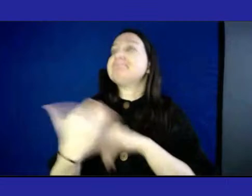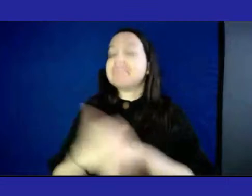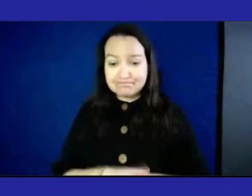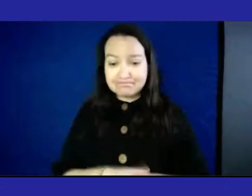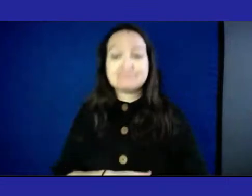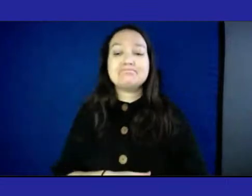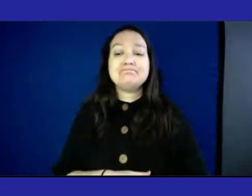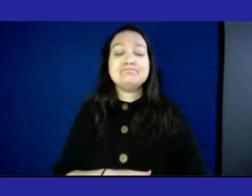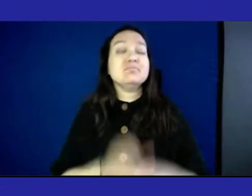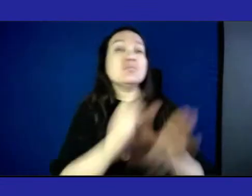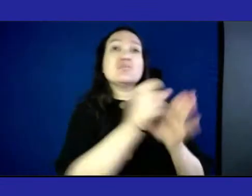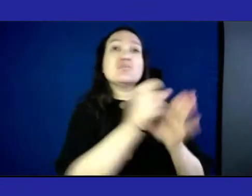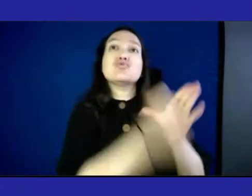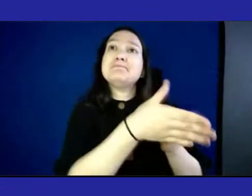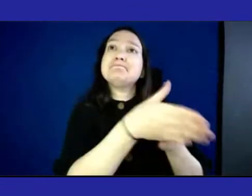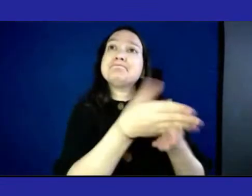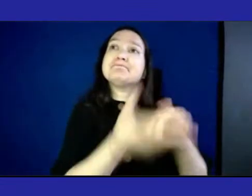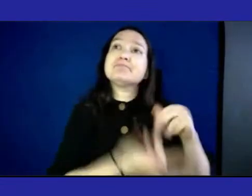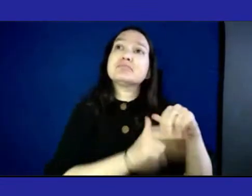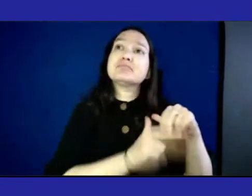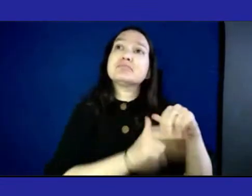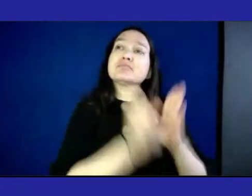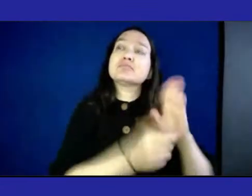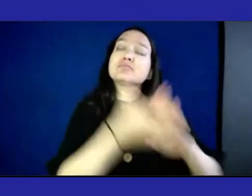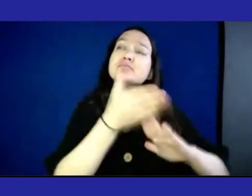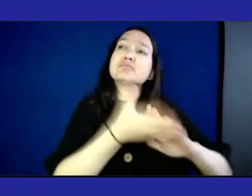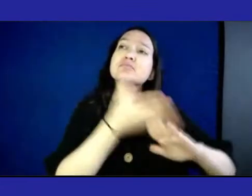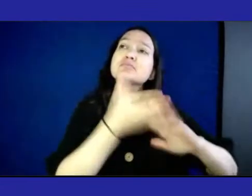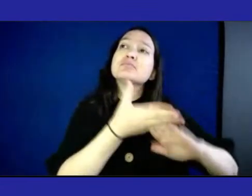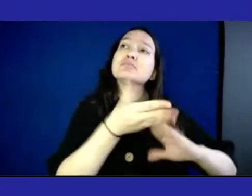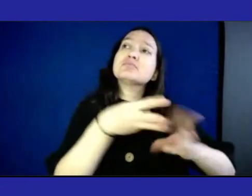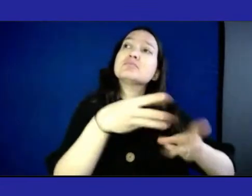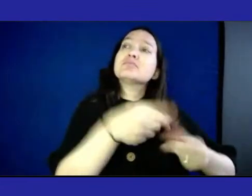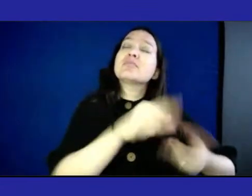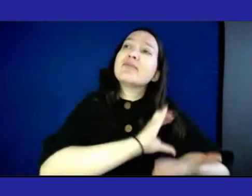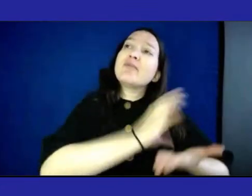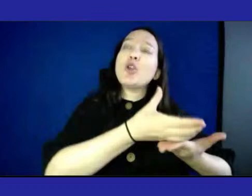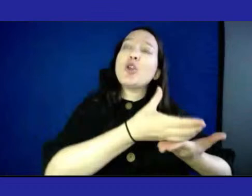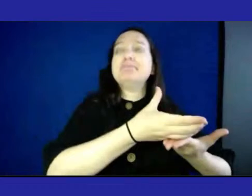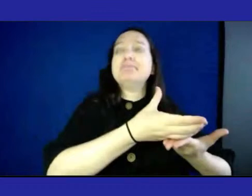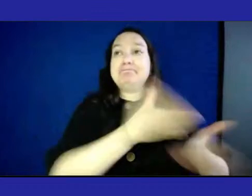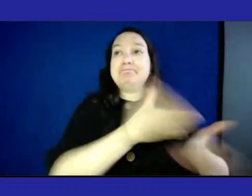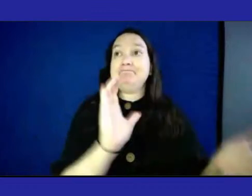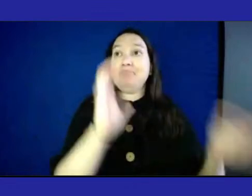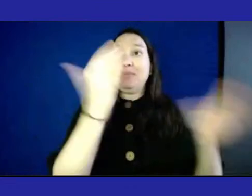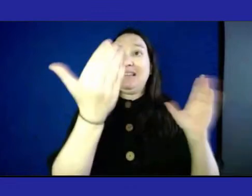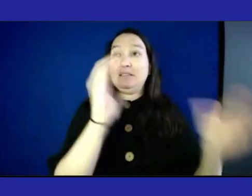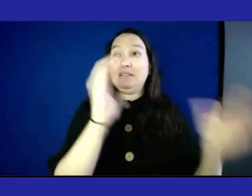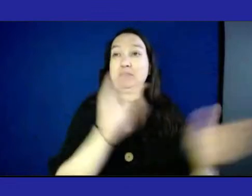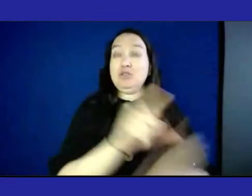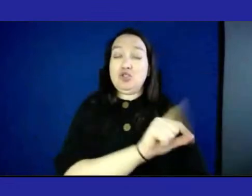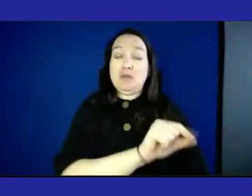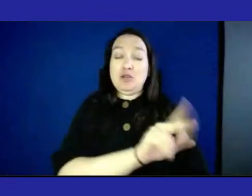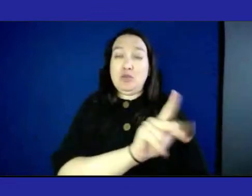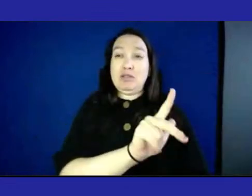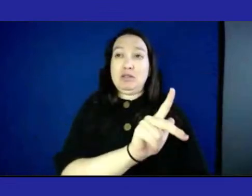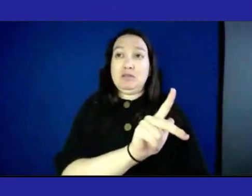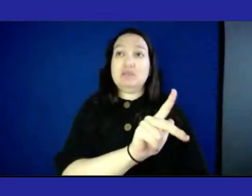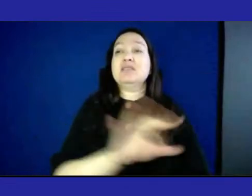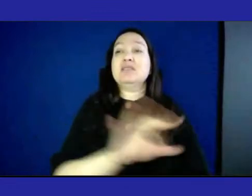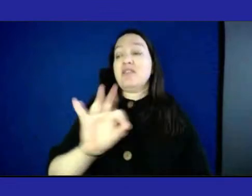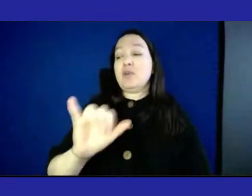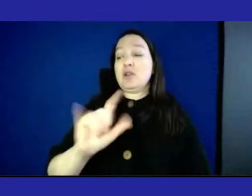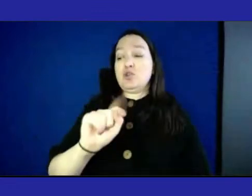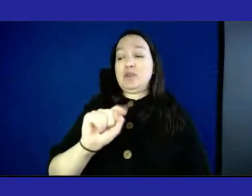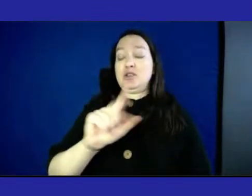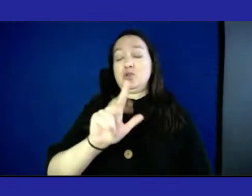surgical side, we've increased our operational efficiency. Our volume has, comparing 2023, fiscal year 23 to